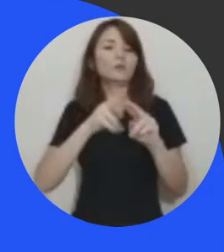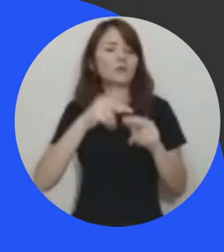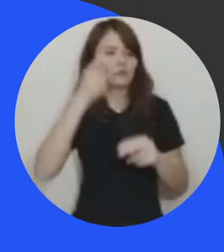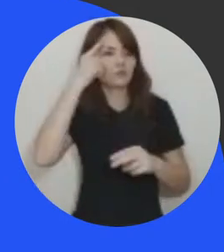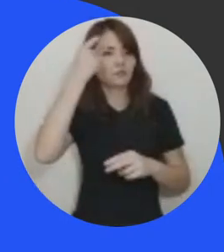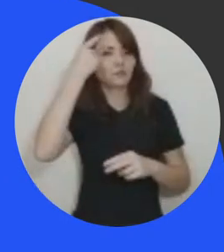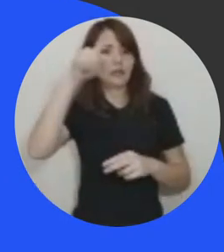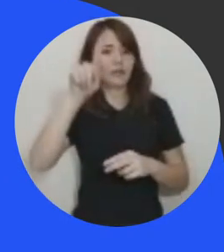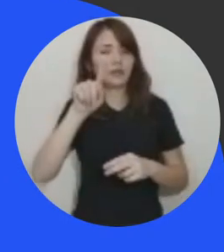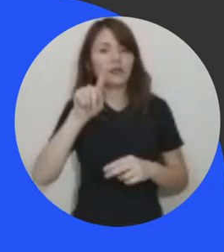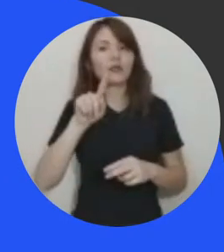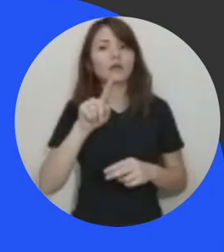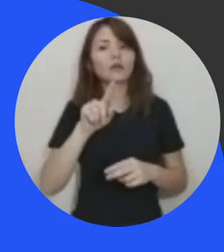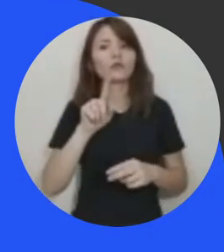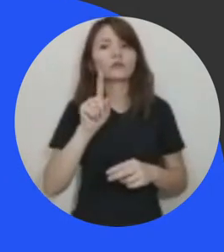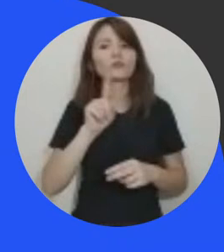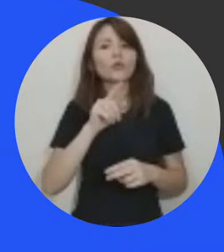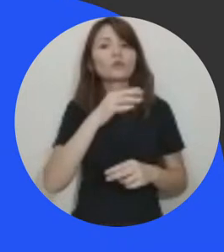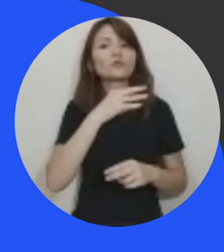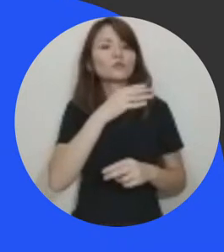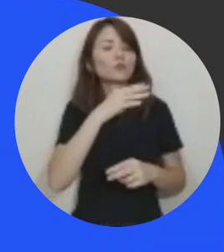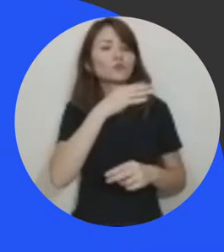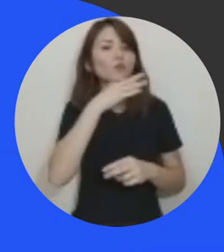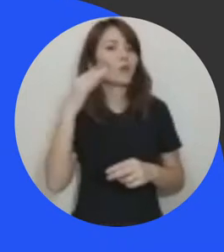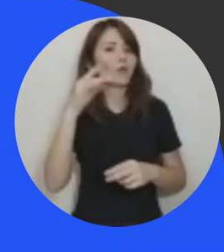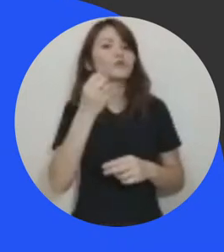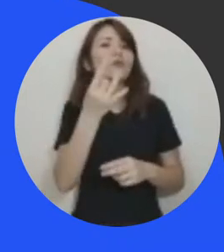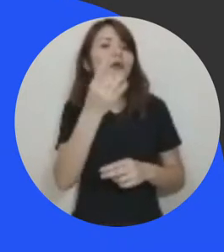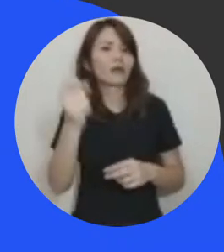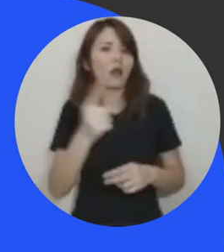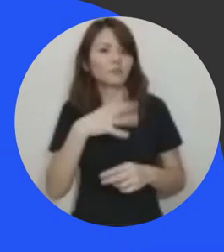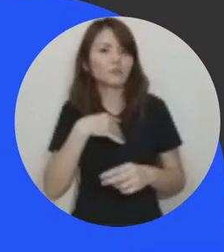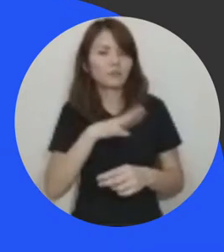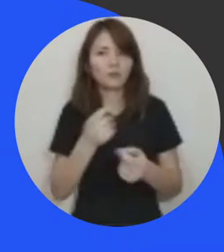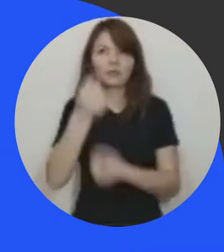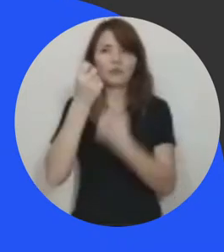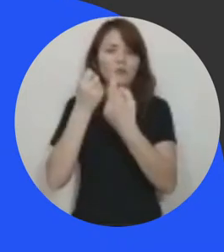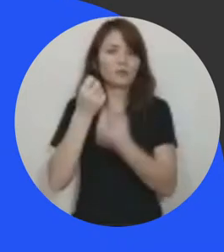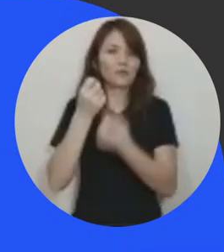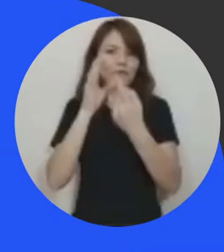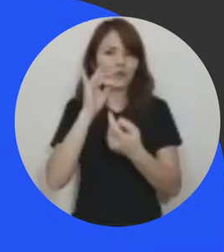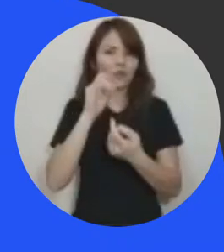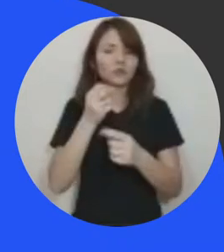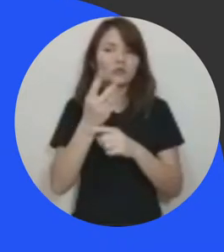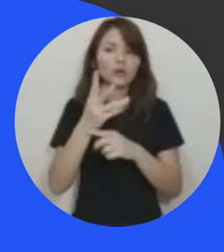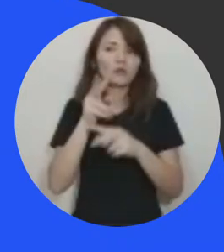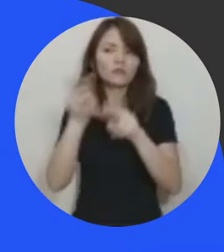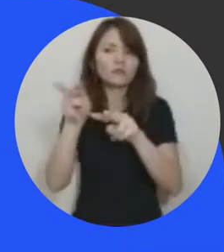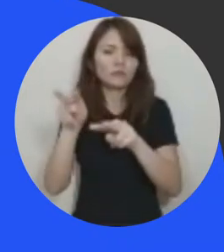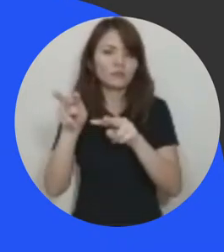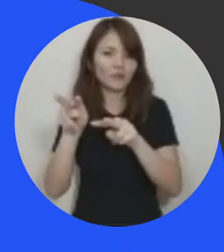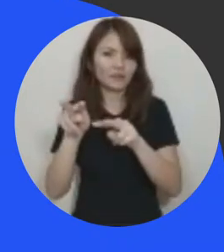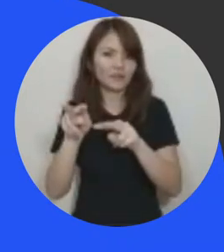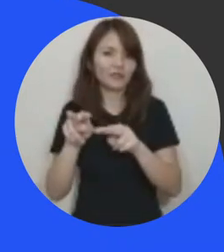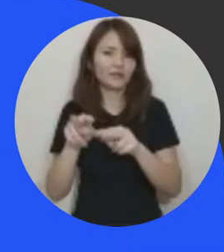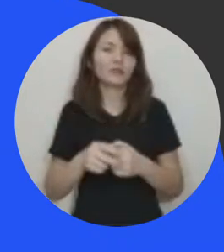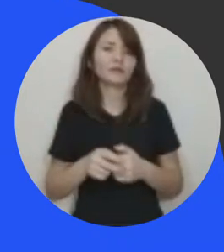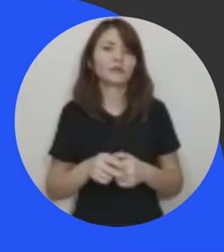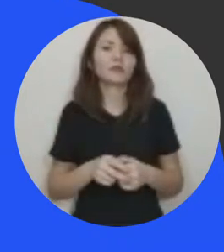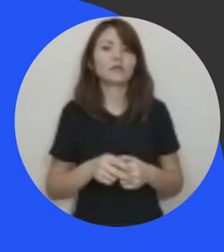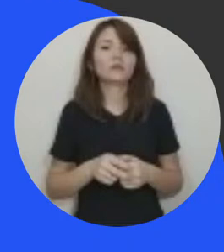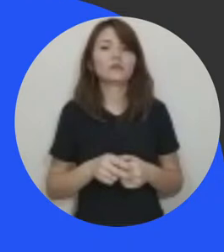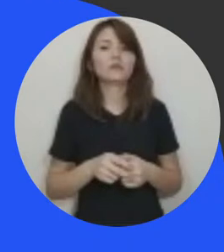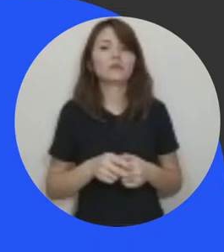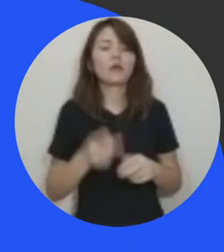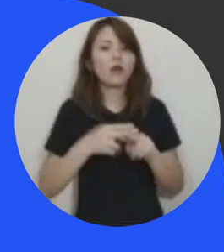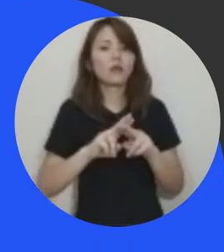introduced. And we can also track how big those clusters got. And so what we